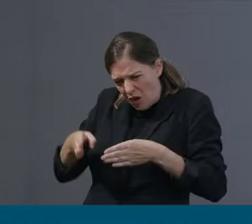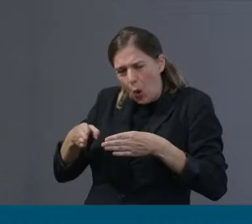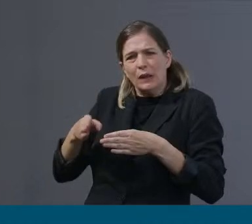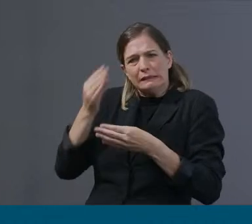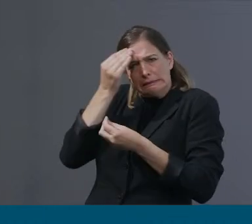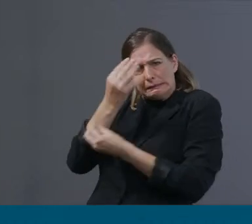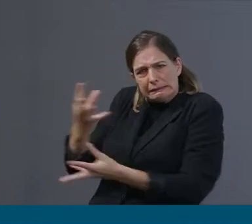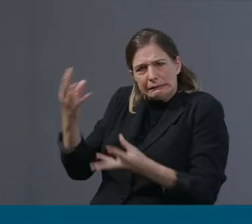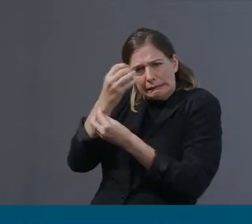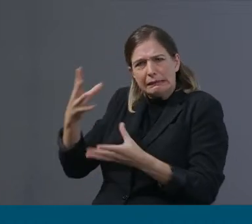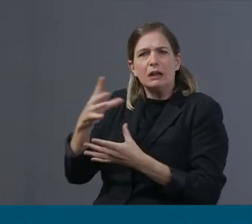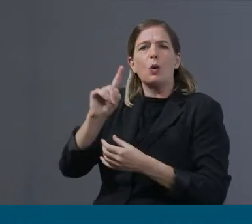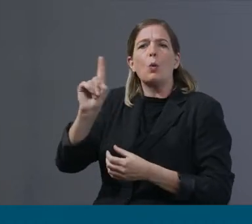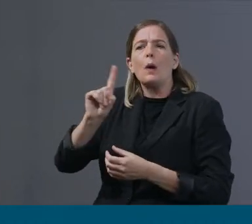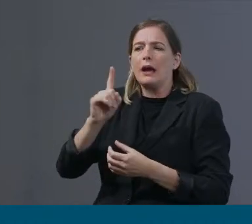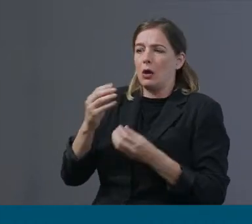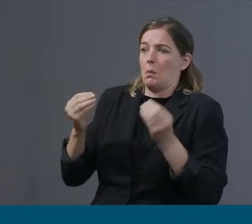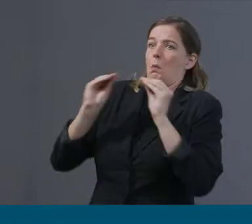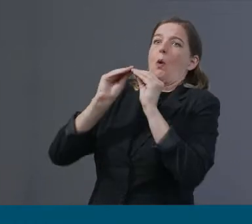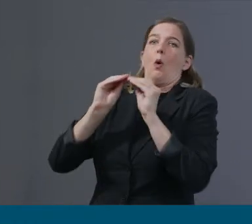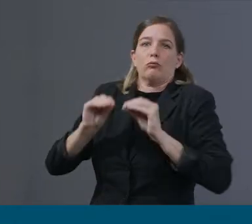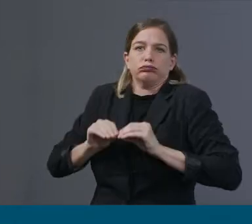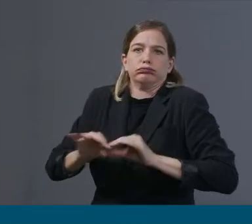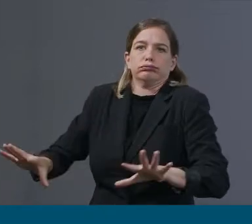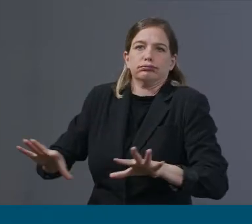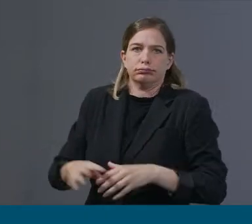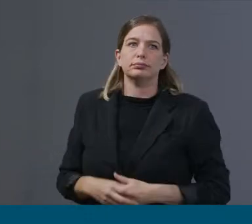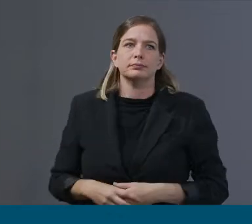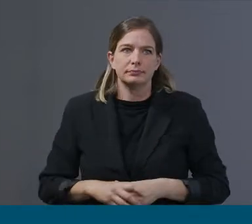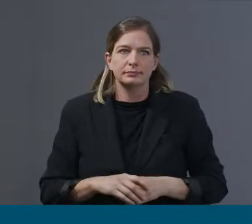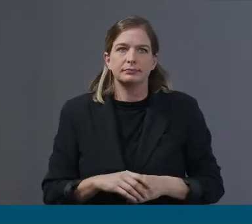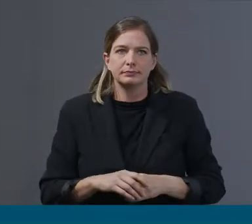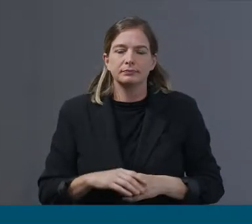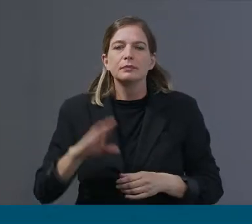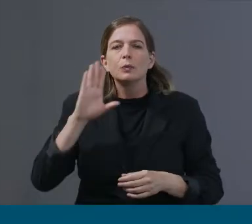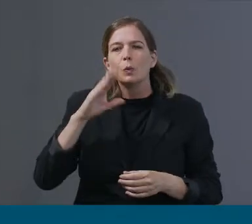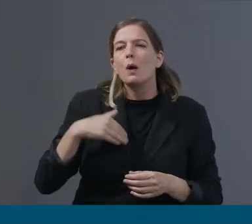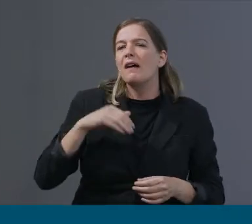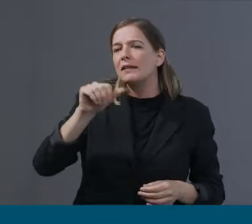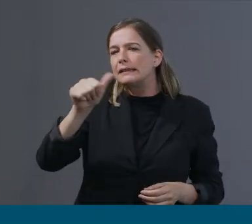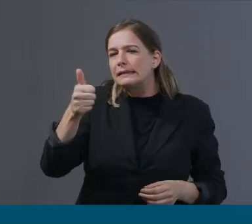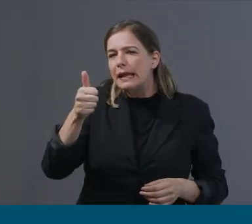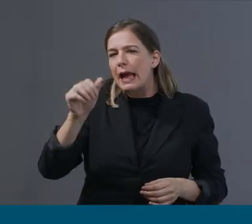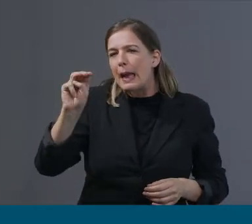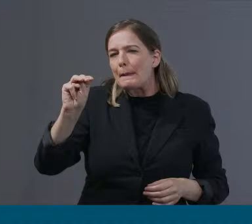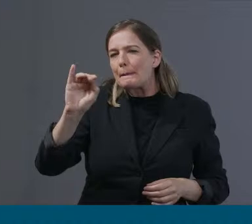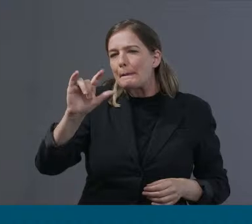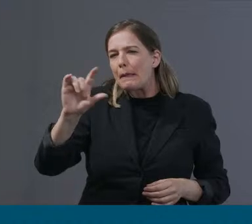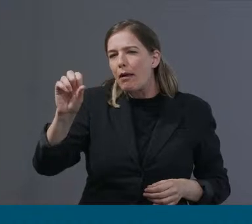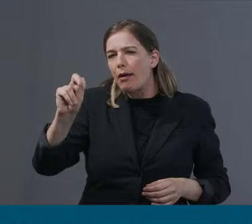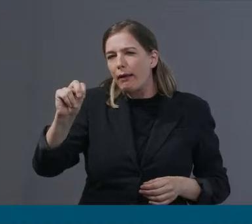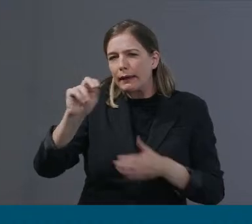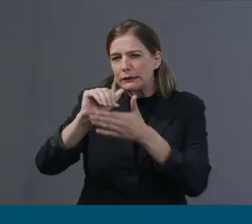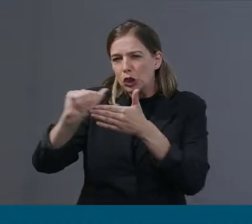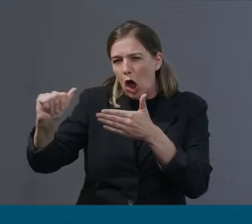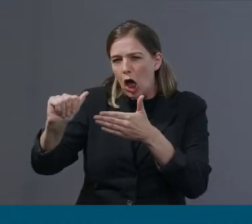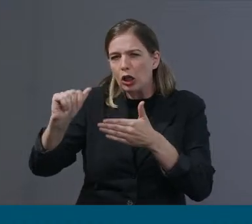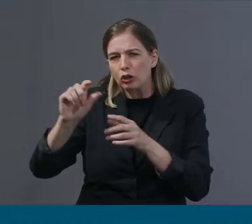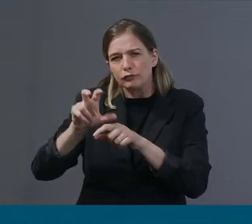long-term care, and that will be ongoing, a $10 million additional investment in PPE and face